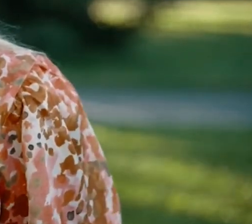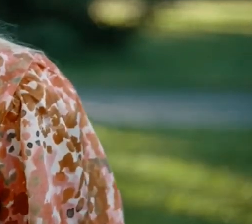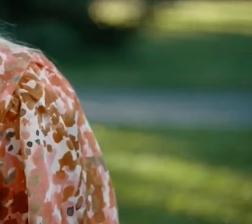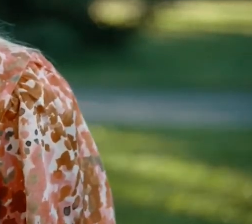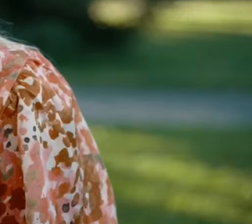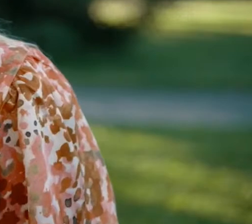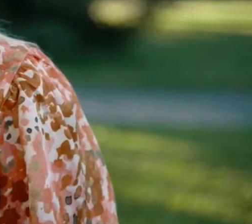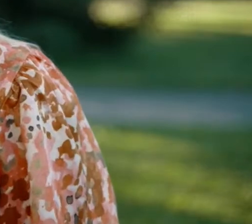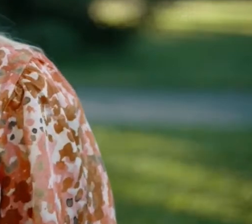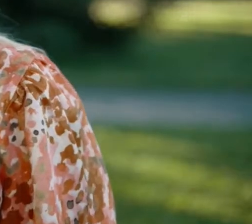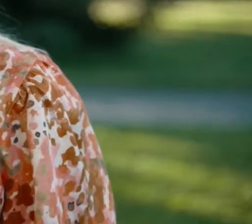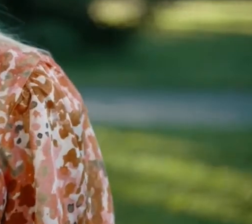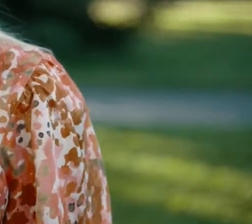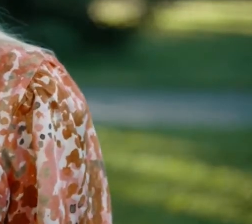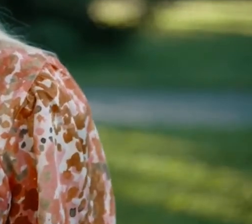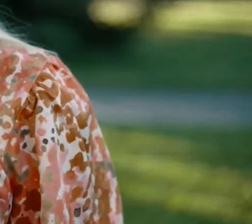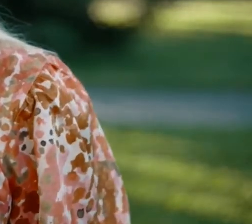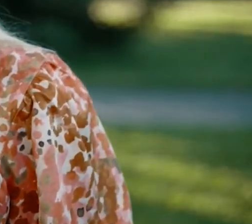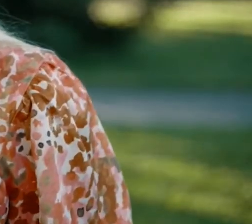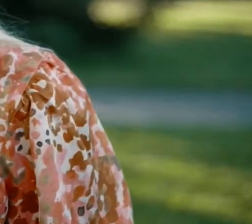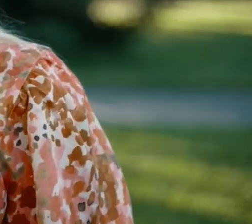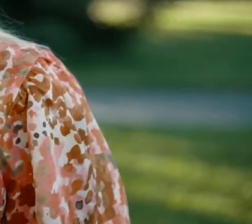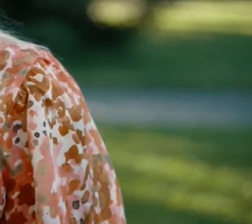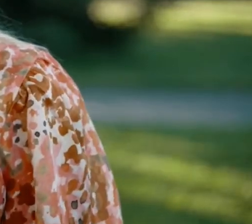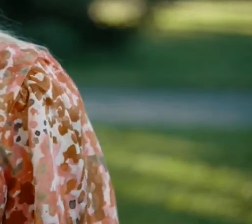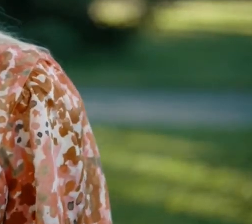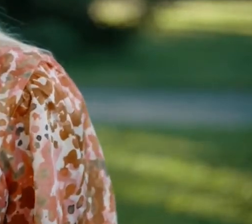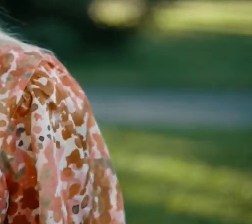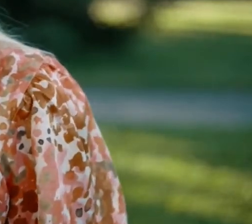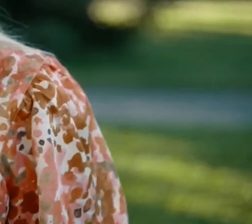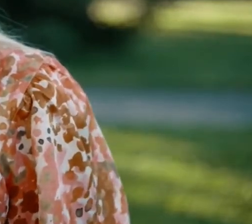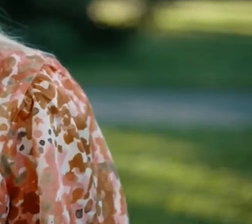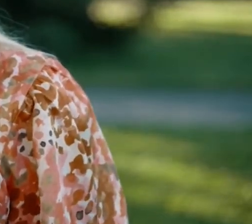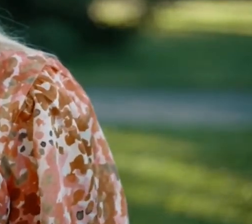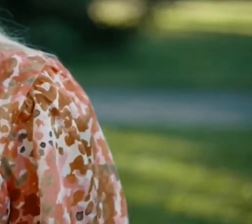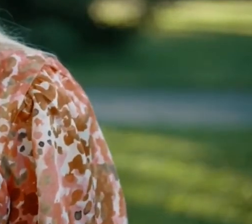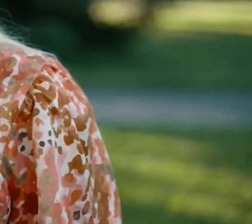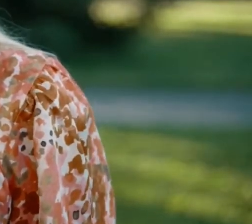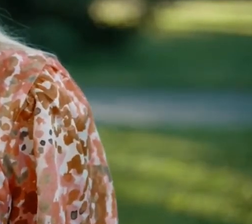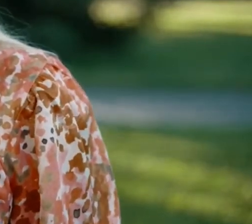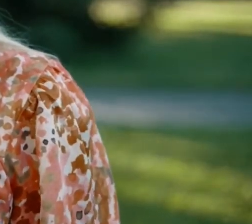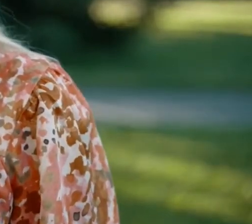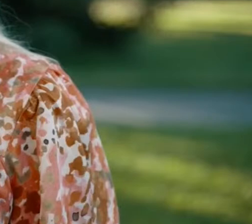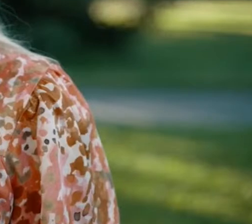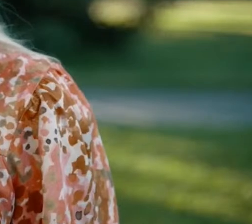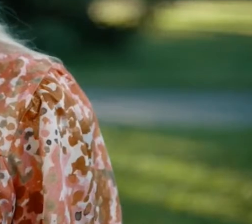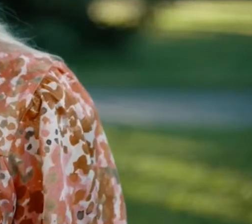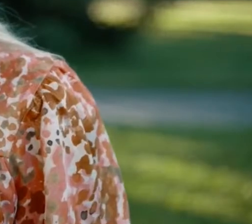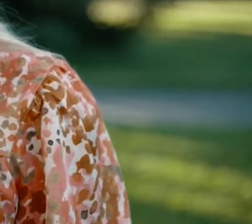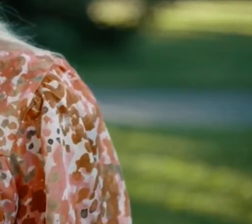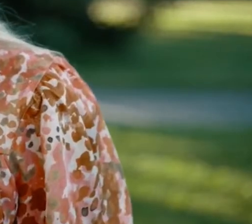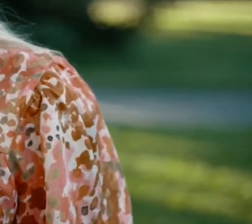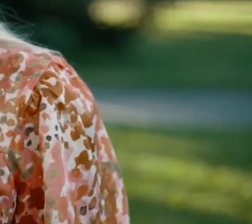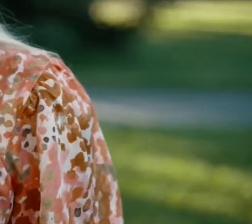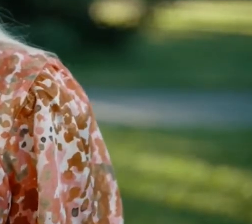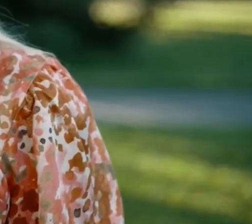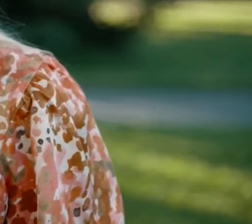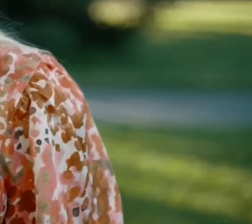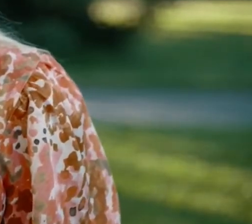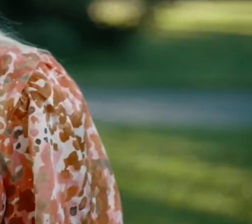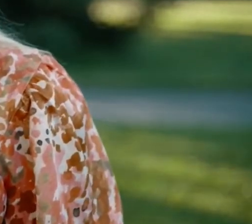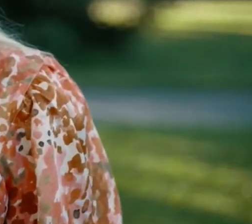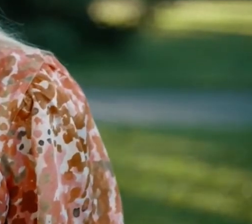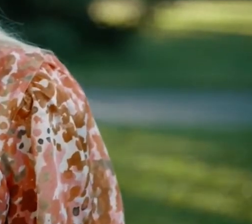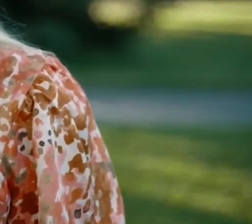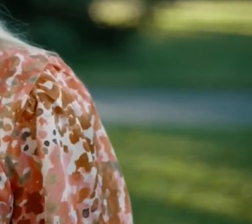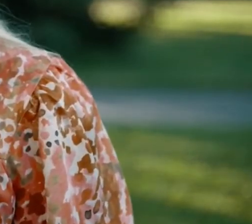good example of how important it is to mainstream the protection of nature into agricultural policies and